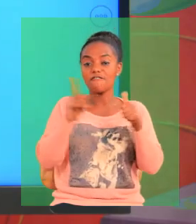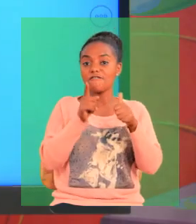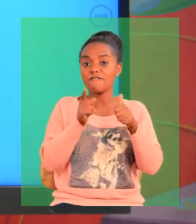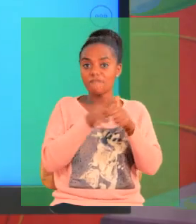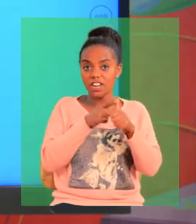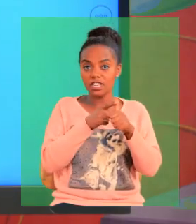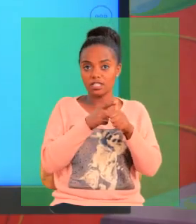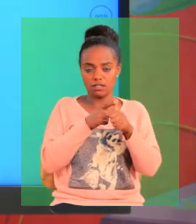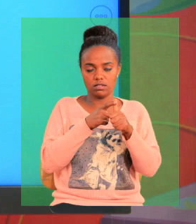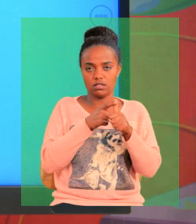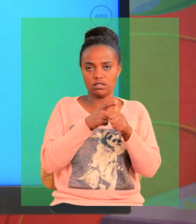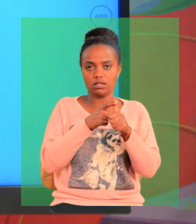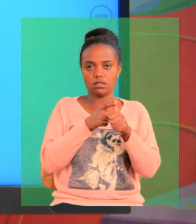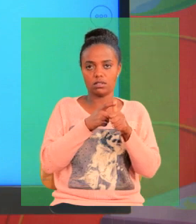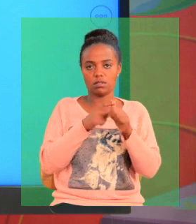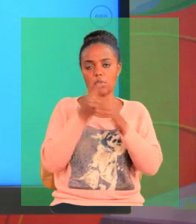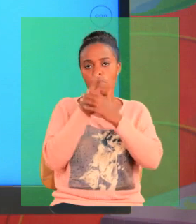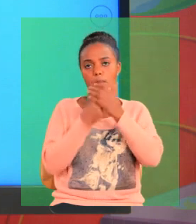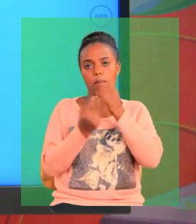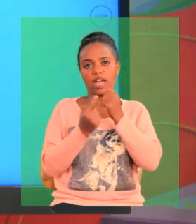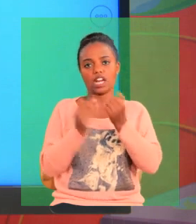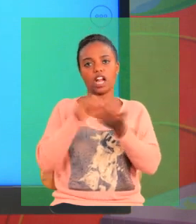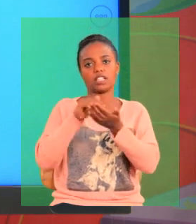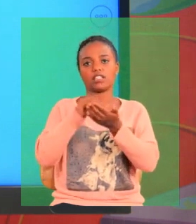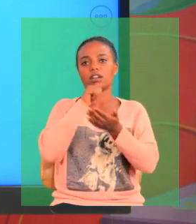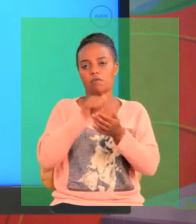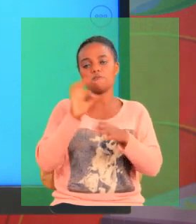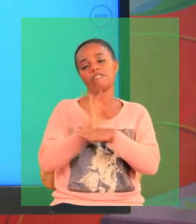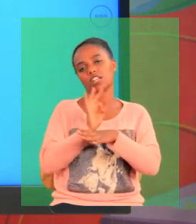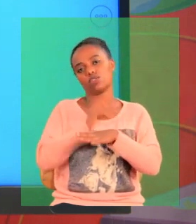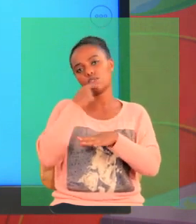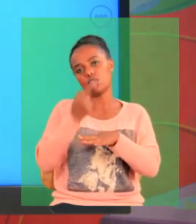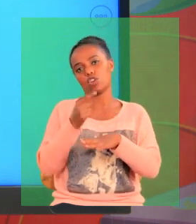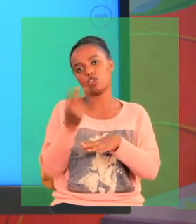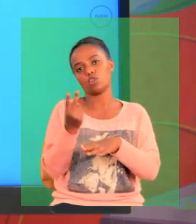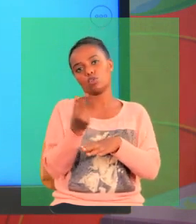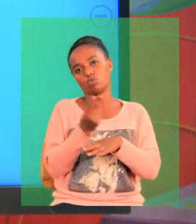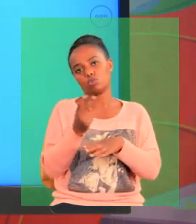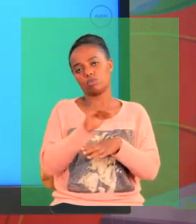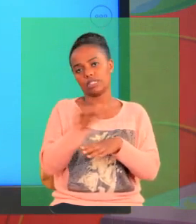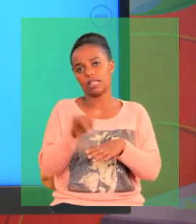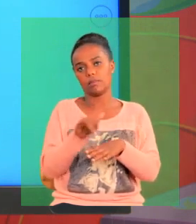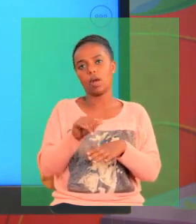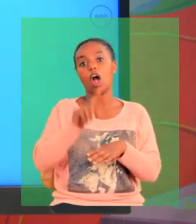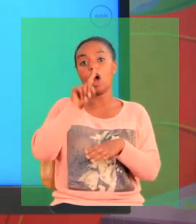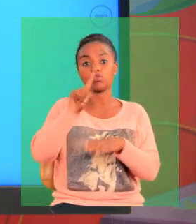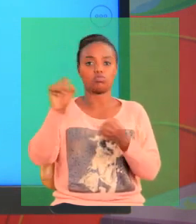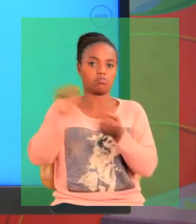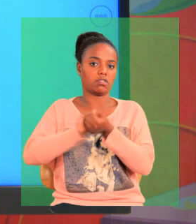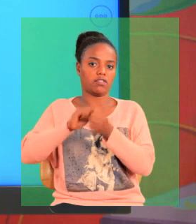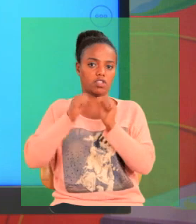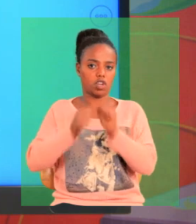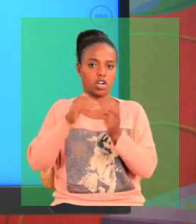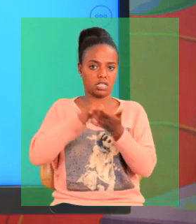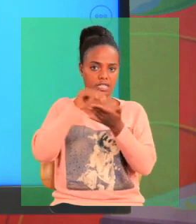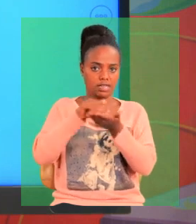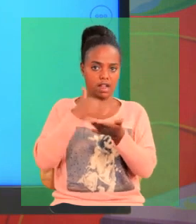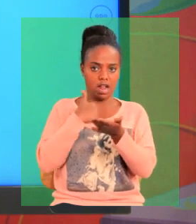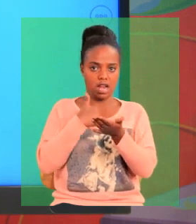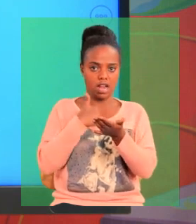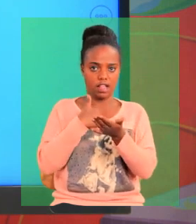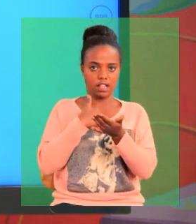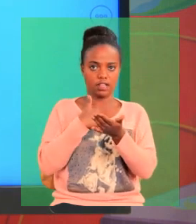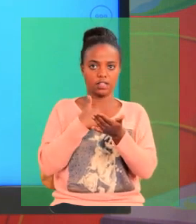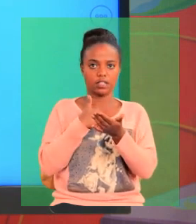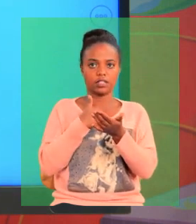is repeated. Hence this will be a function. These two are the same. These two are the same because you can cancel this one. That this ordered